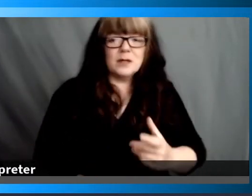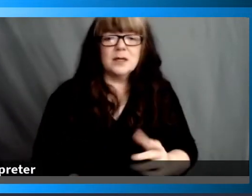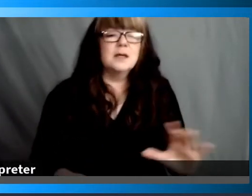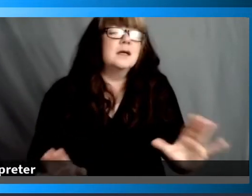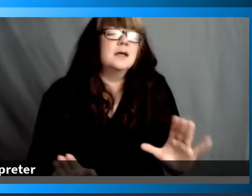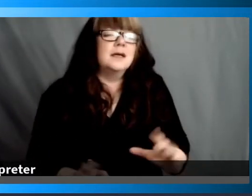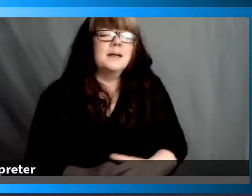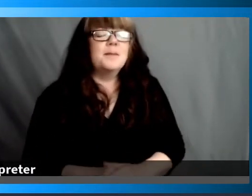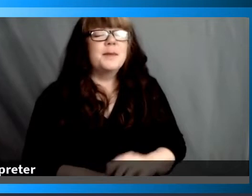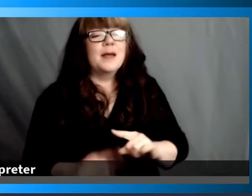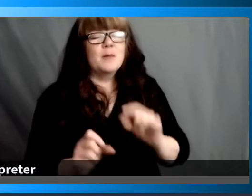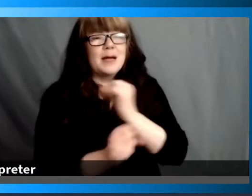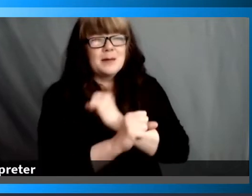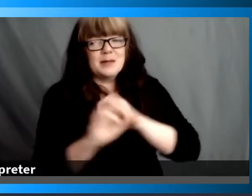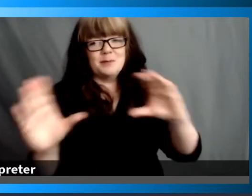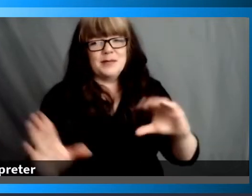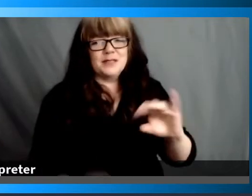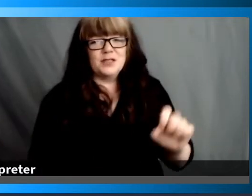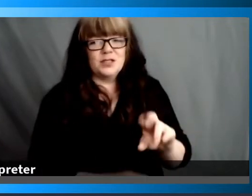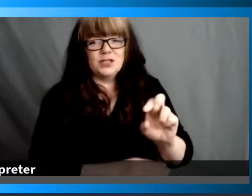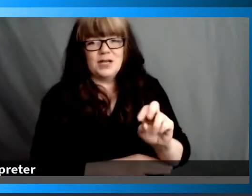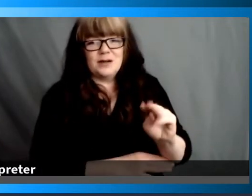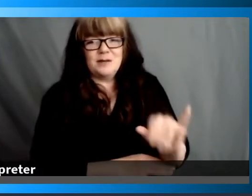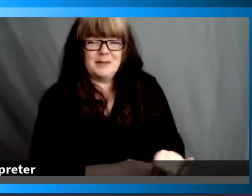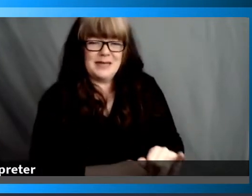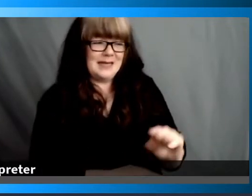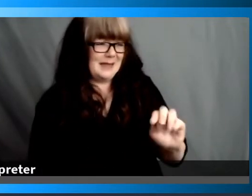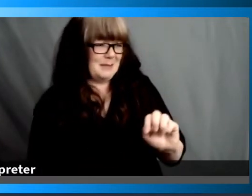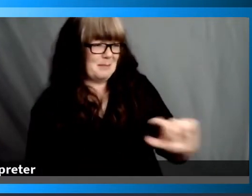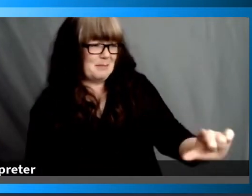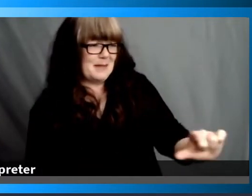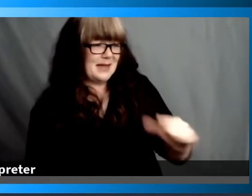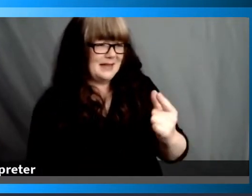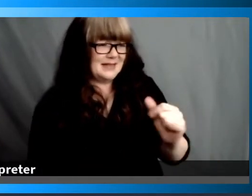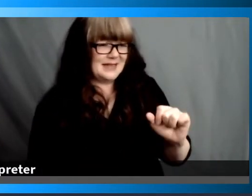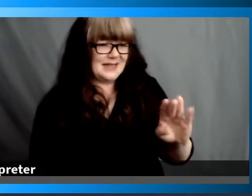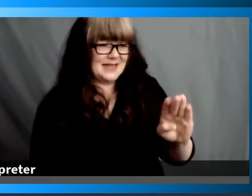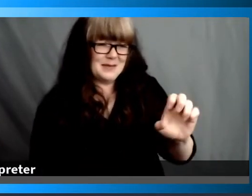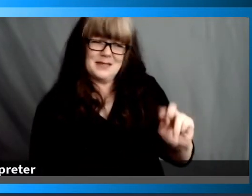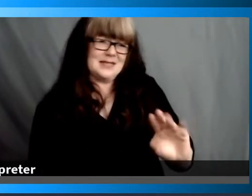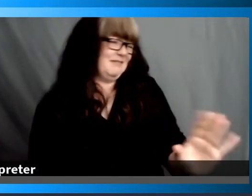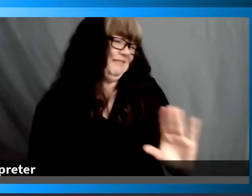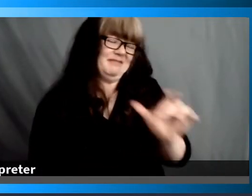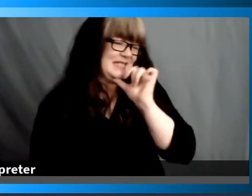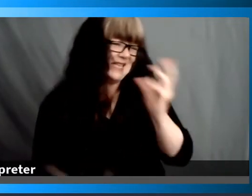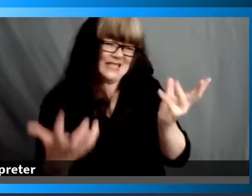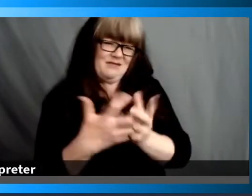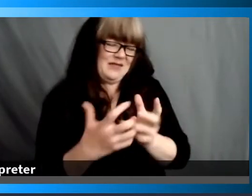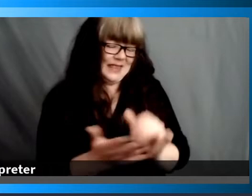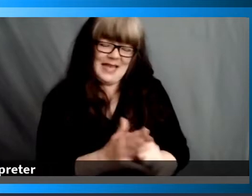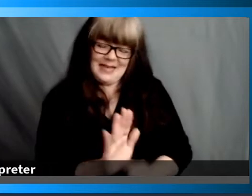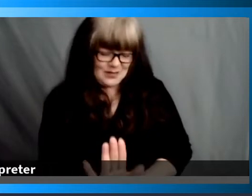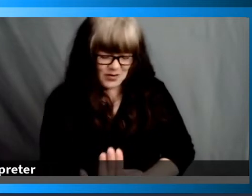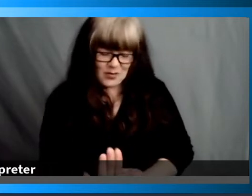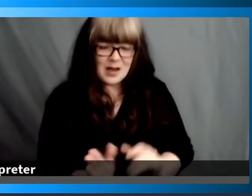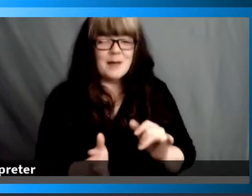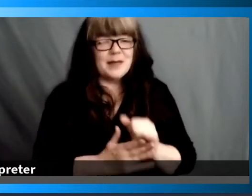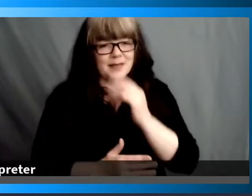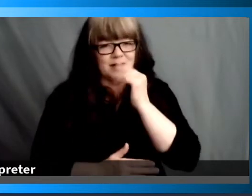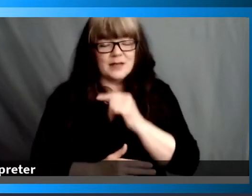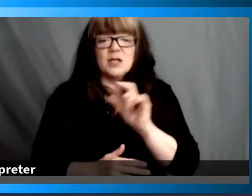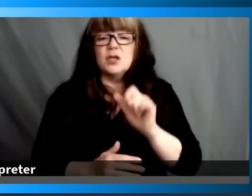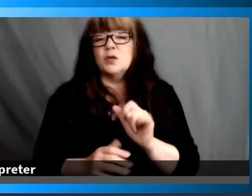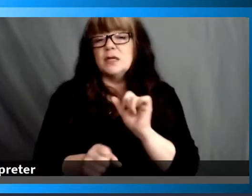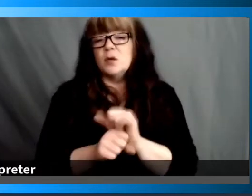But then picturing Jeremy be the Mel Gibson character is so bold. It's like, does not fit that, which would be hilarious. You need to work on a mullet